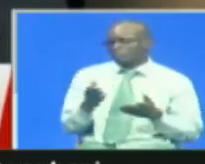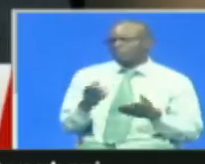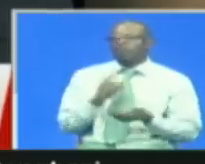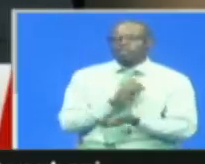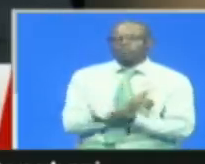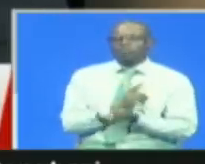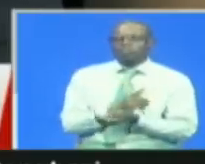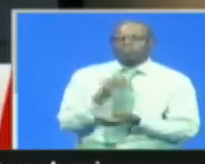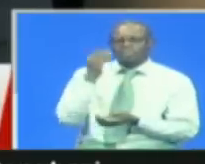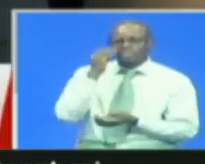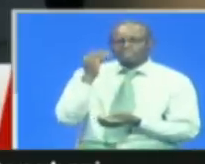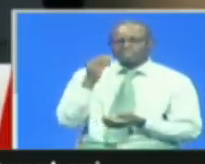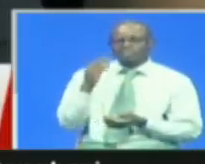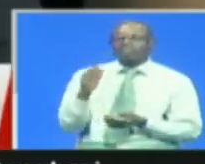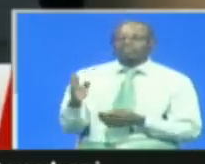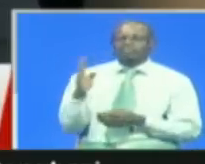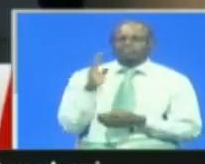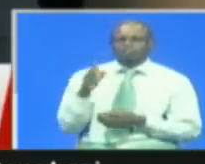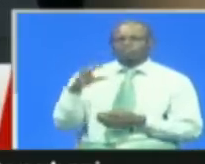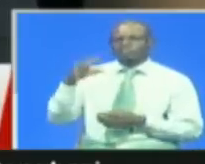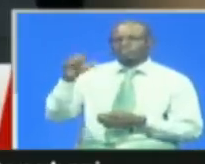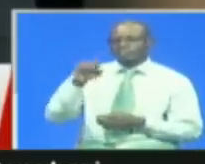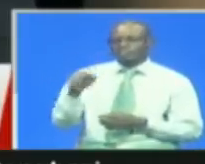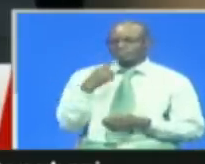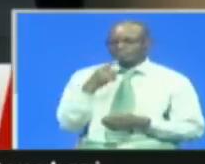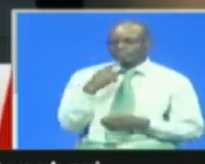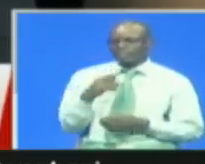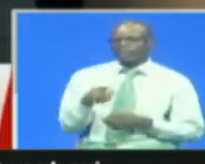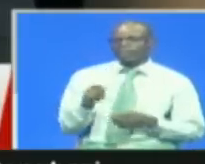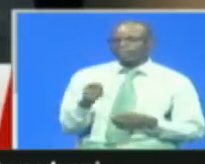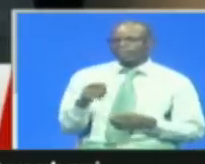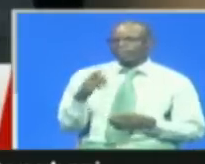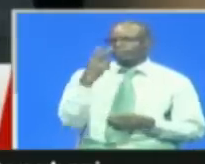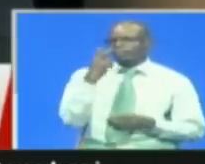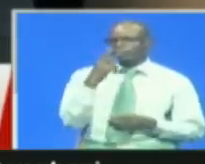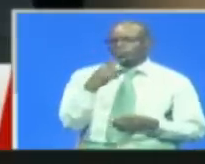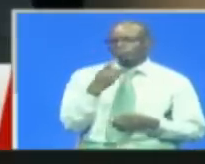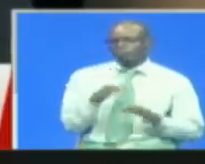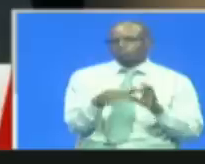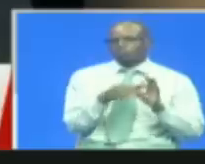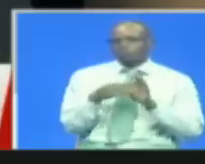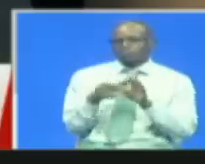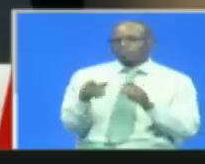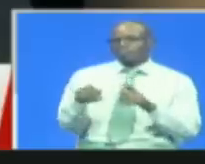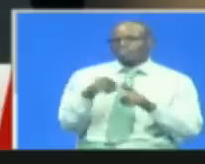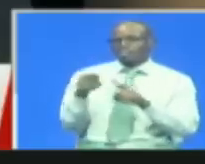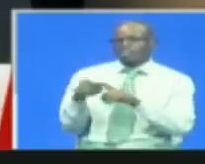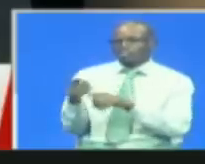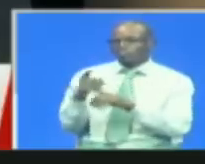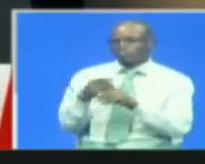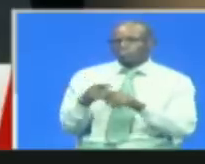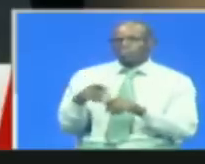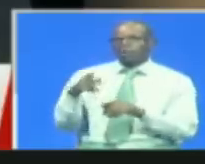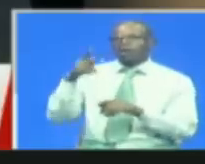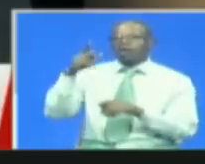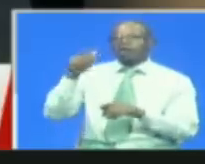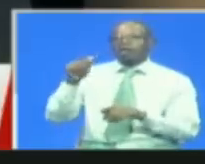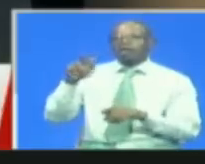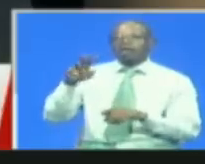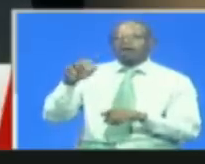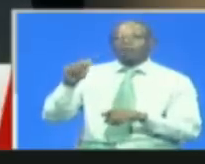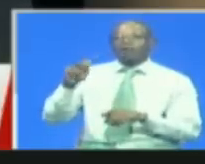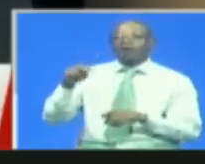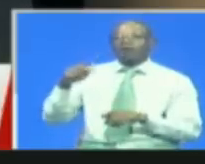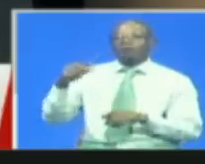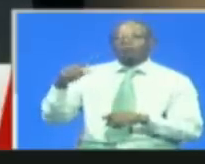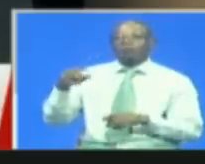troubled region, also said a key suspect believed to be coordinating the killings from Kawangware right here in Nairobi has also